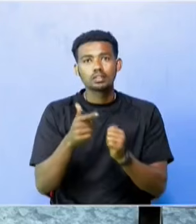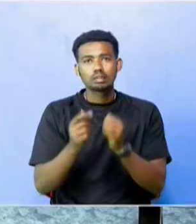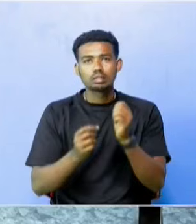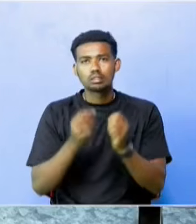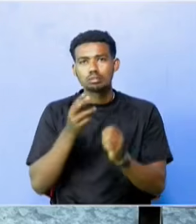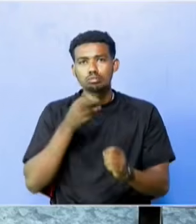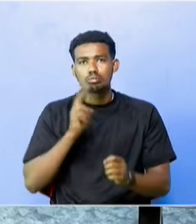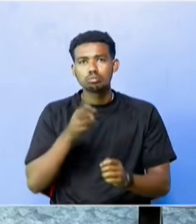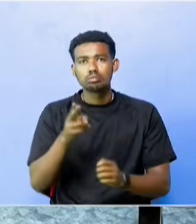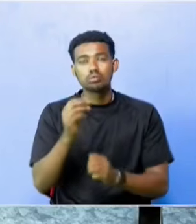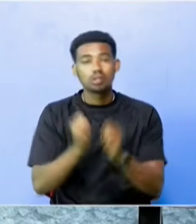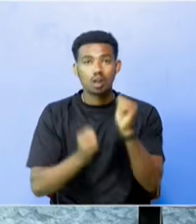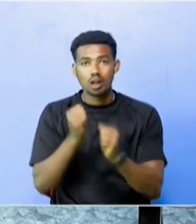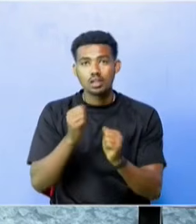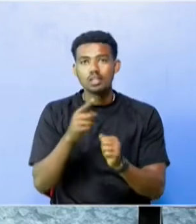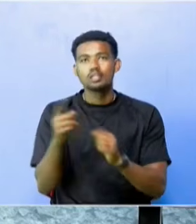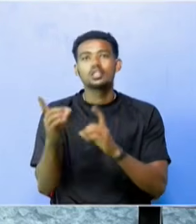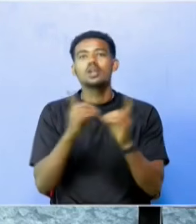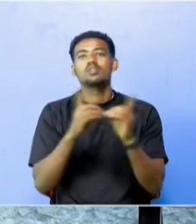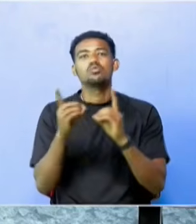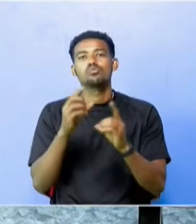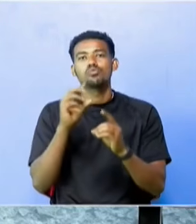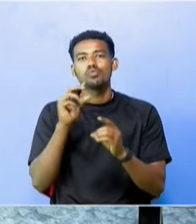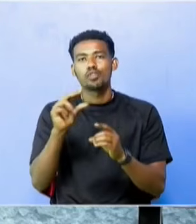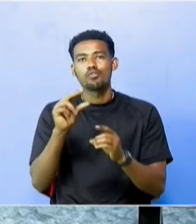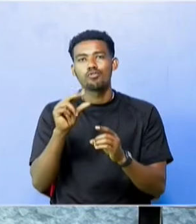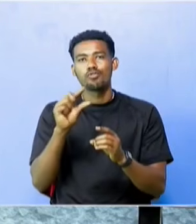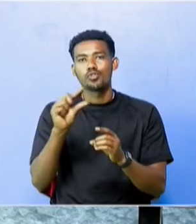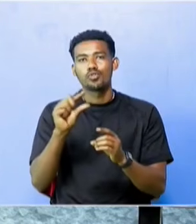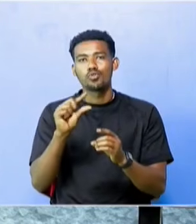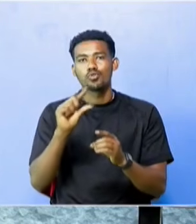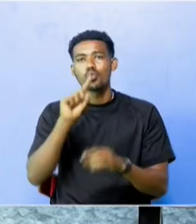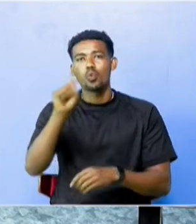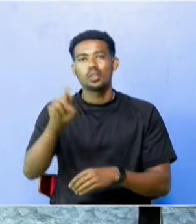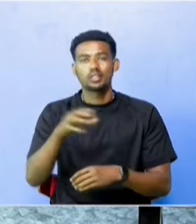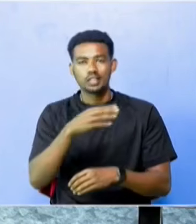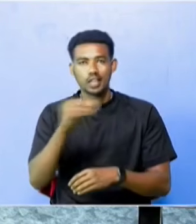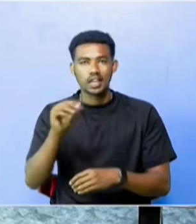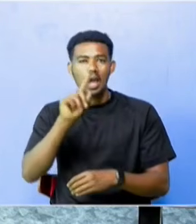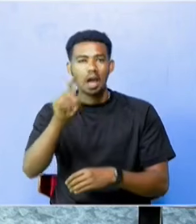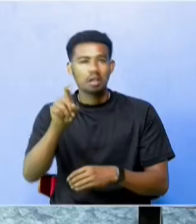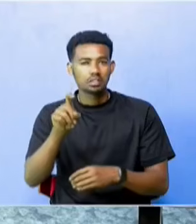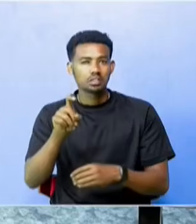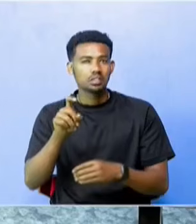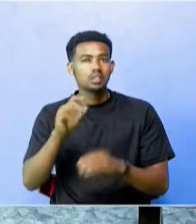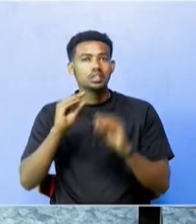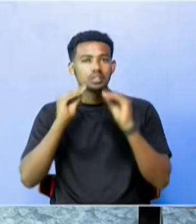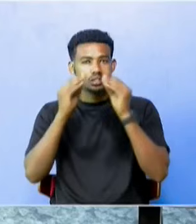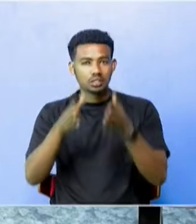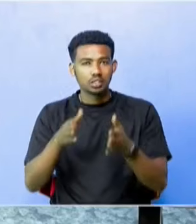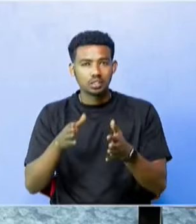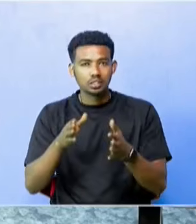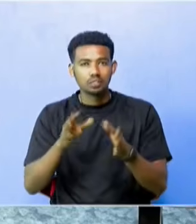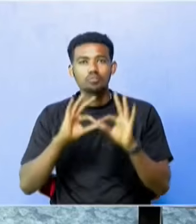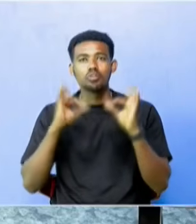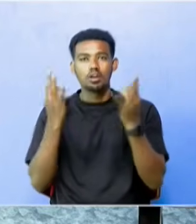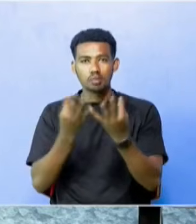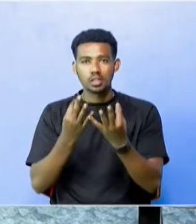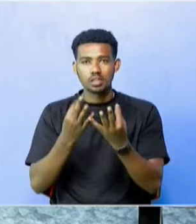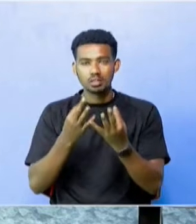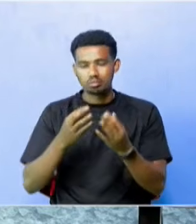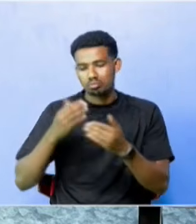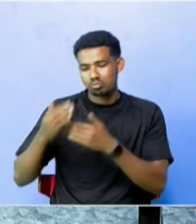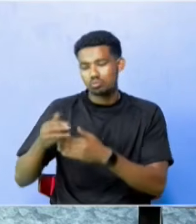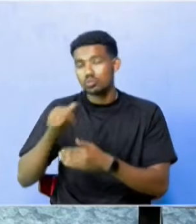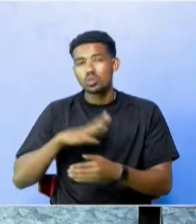do. So let me give you a few seconds and ask your parents, your teacher, mentors, or people around you. Who runs fast?